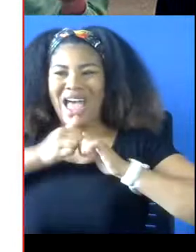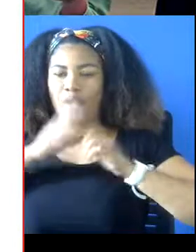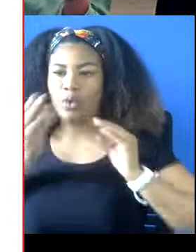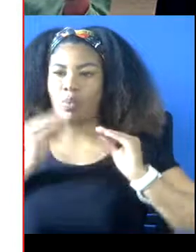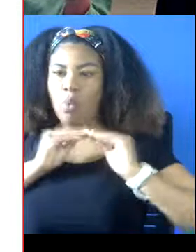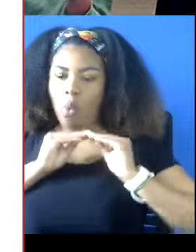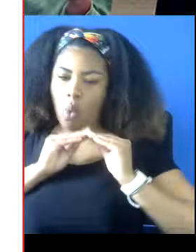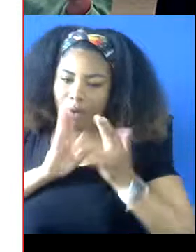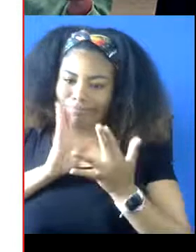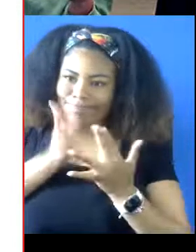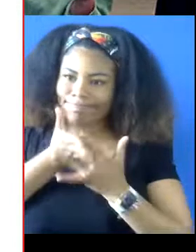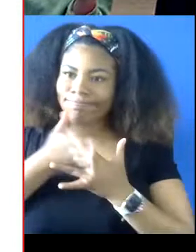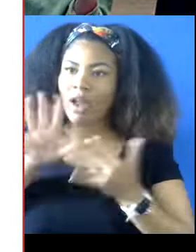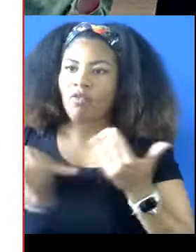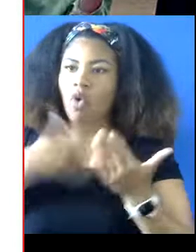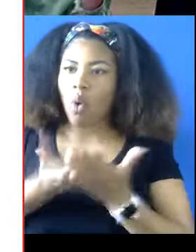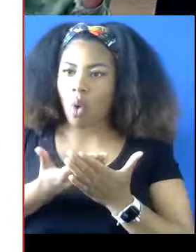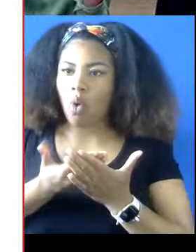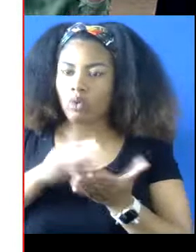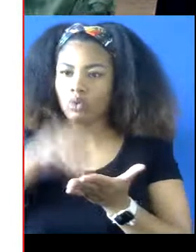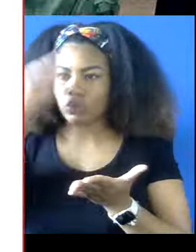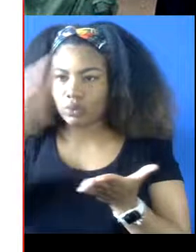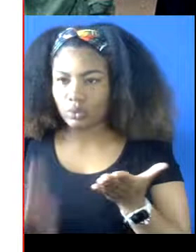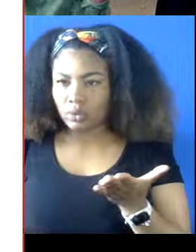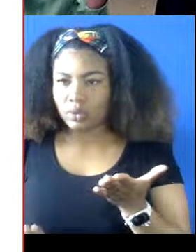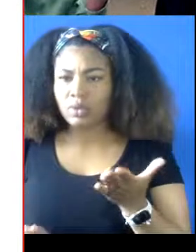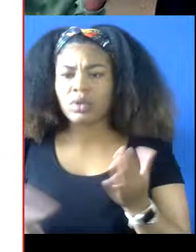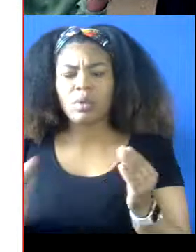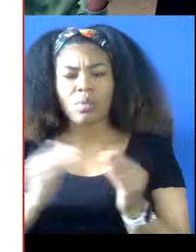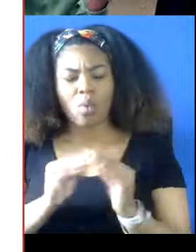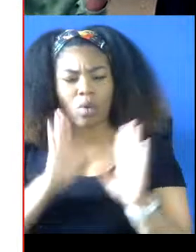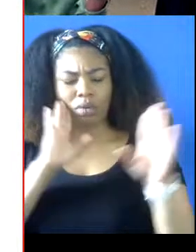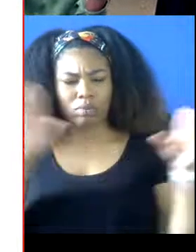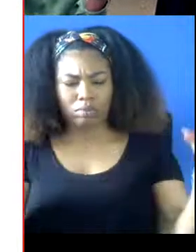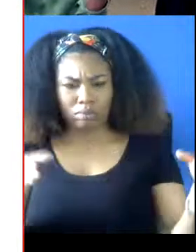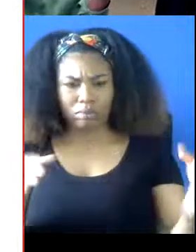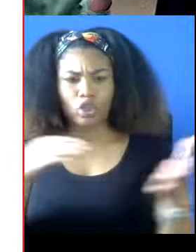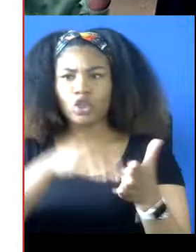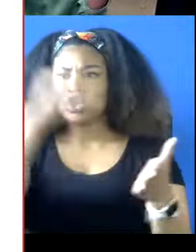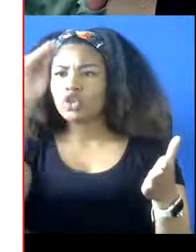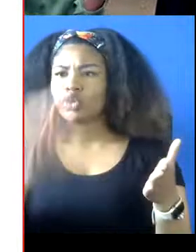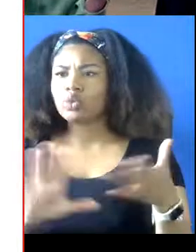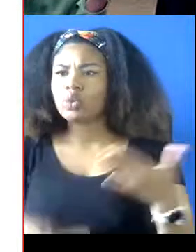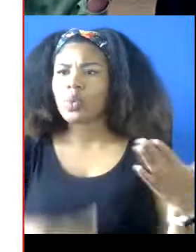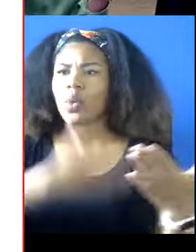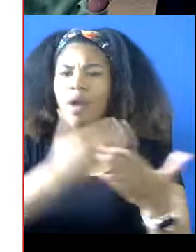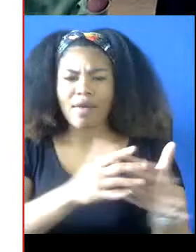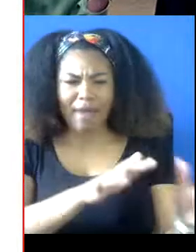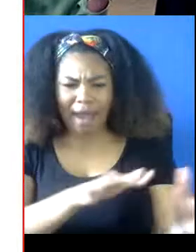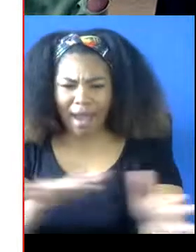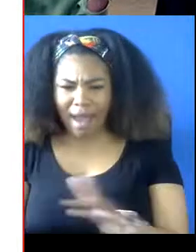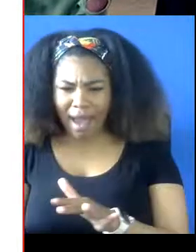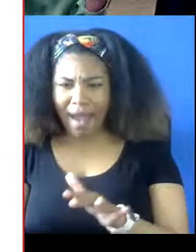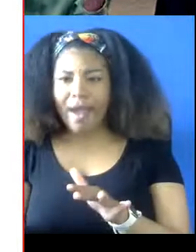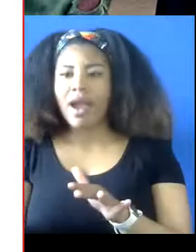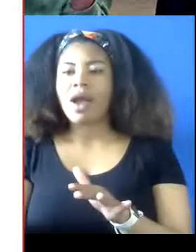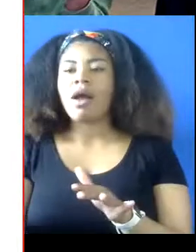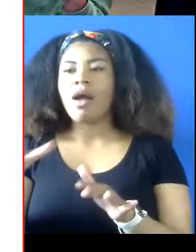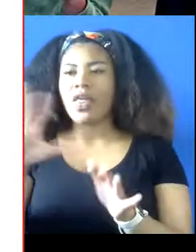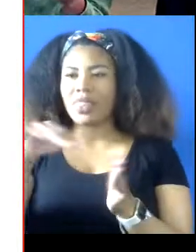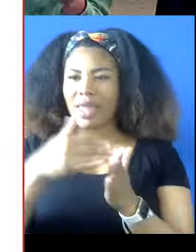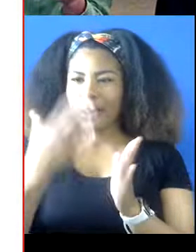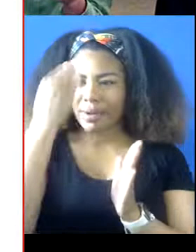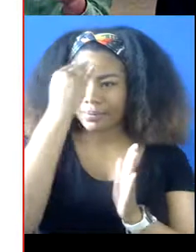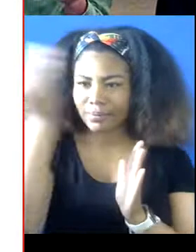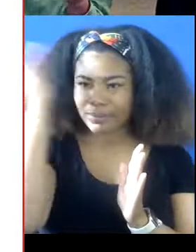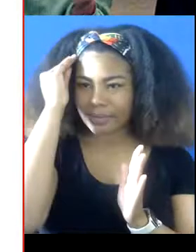a pendulum swing from looking at our students coming in versus the knowledge of the students coming in, but